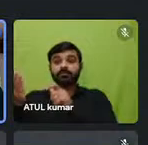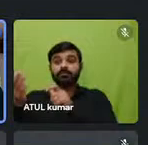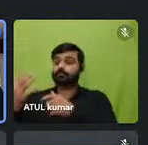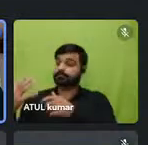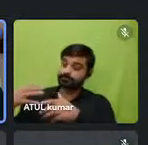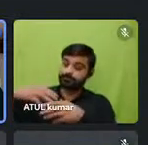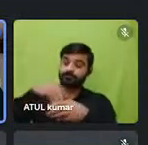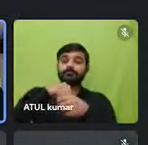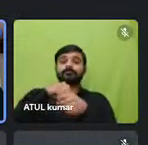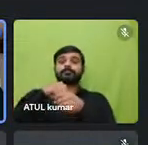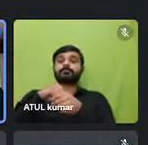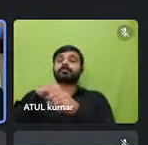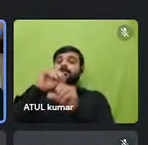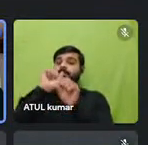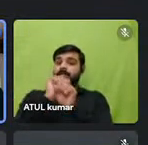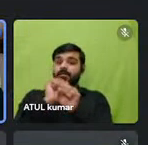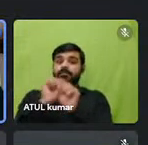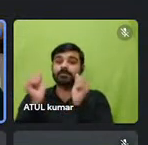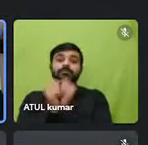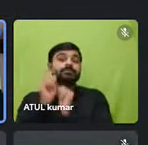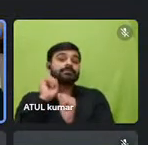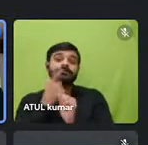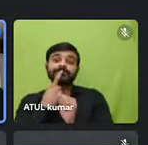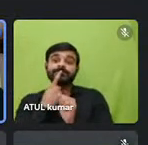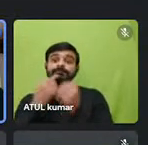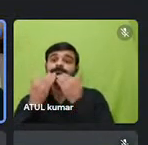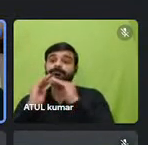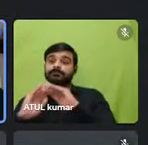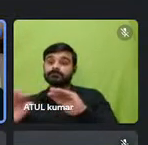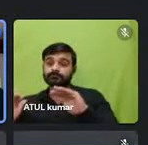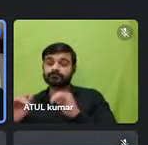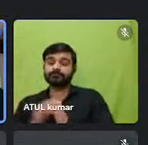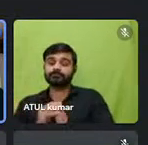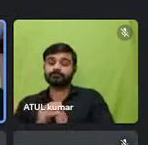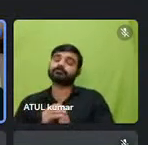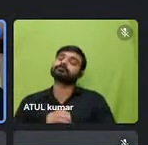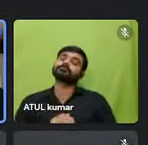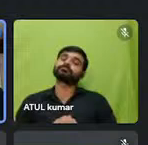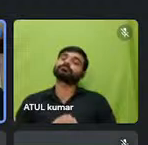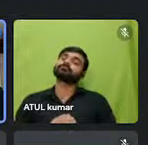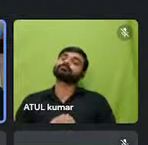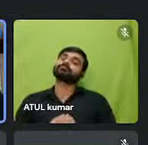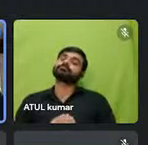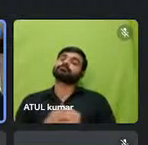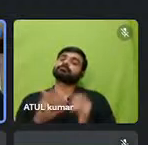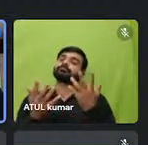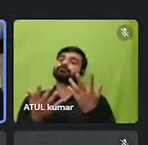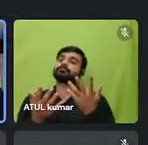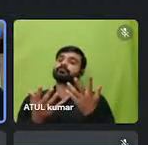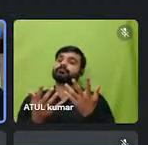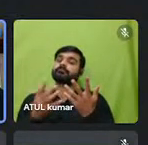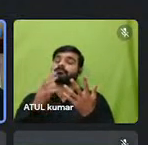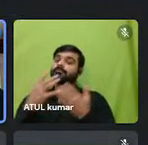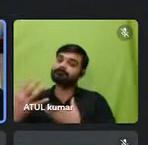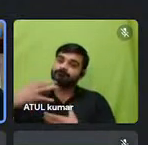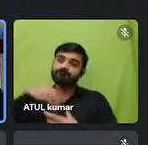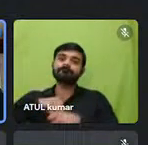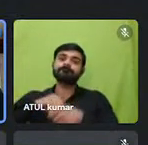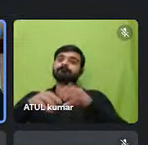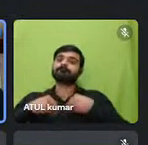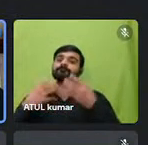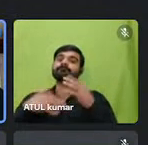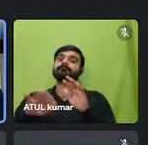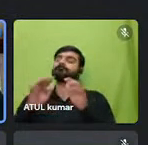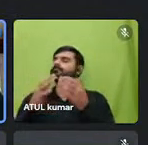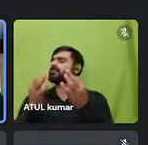involved with working with deaf children. And I've adapted these from a really